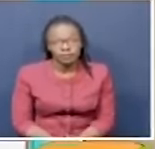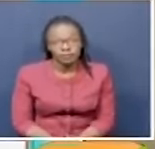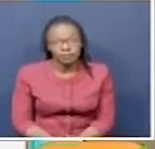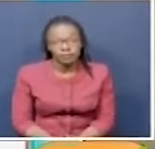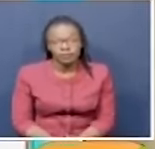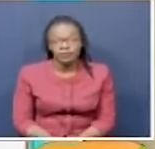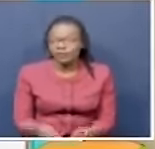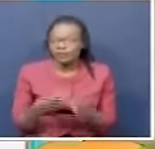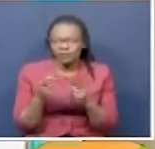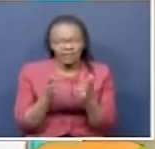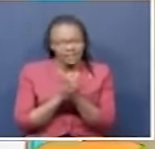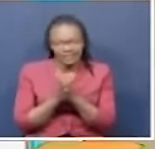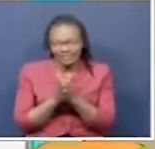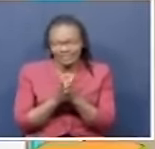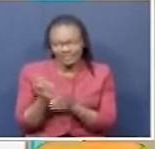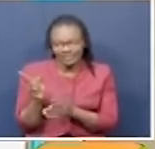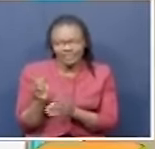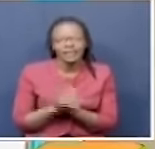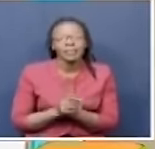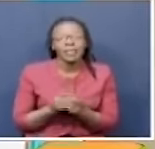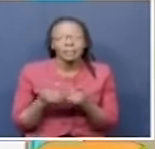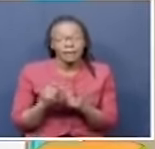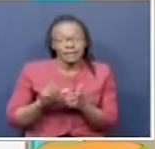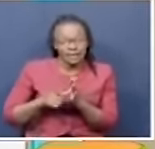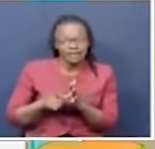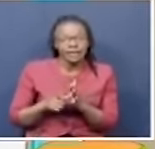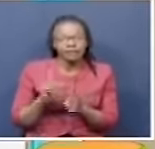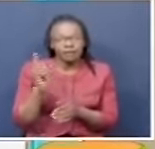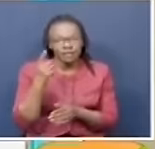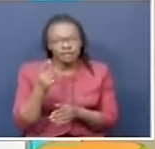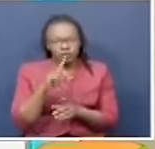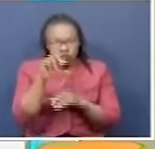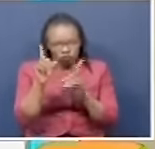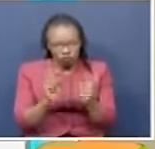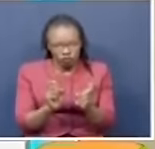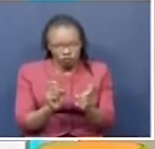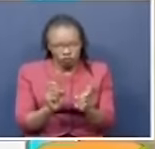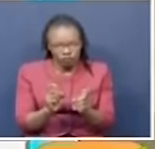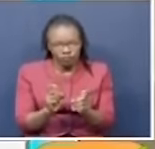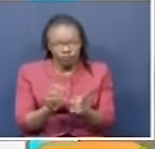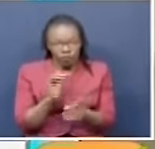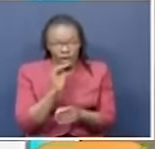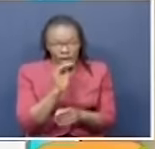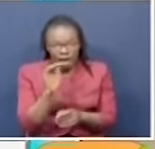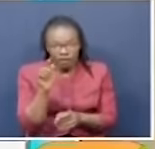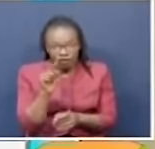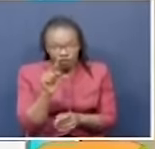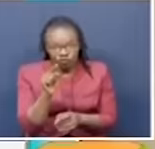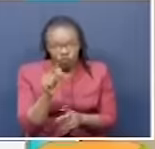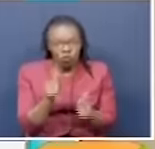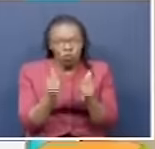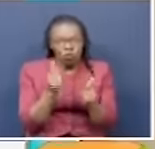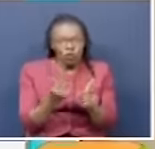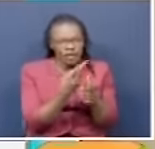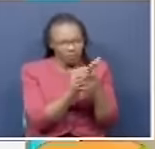Very, very interesting, and I'll come to that. But first, let's take a look at the question we are asking you tonight, asking which pair of